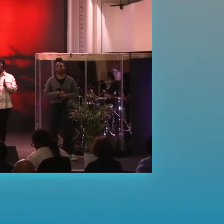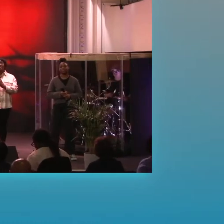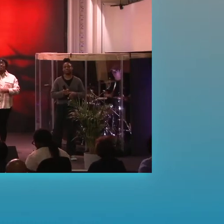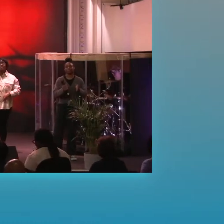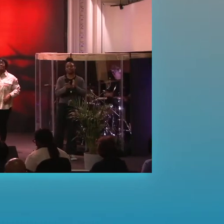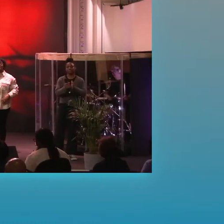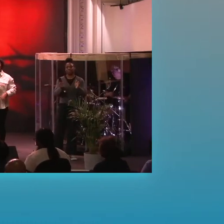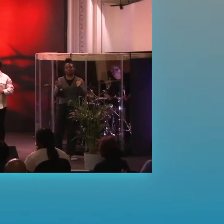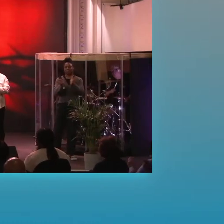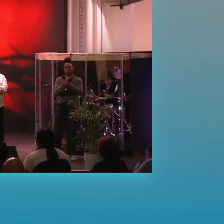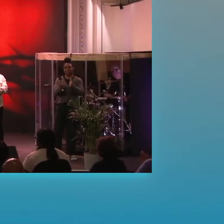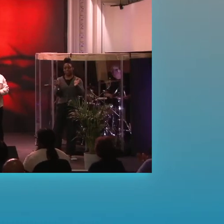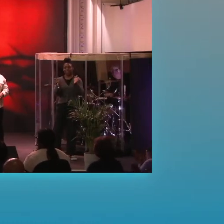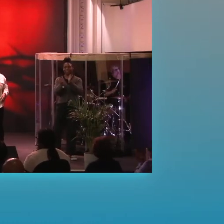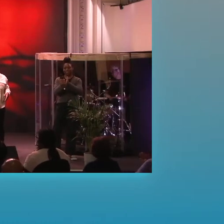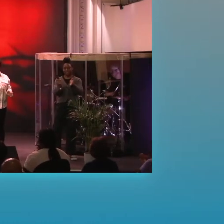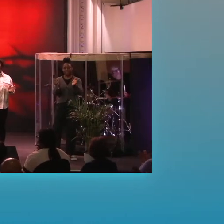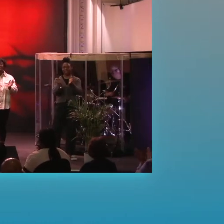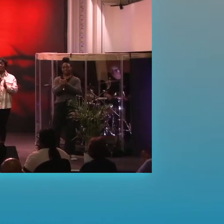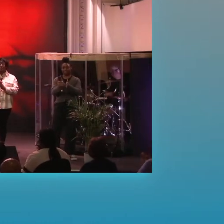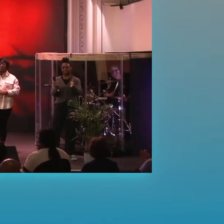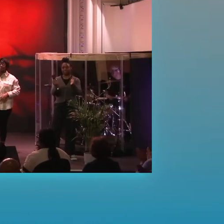together.